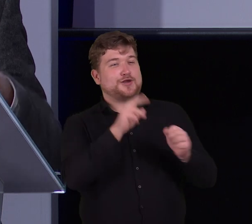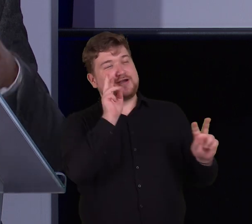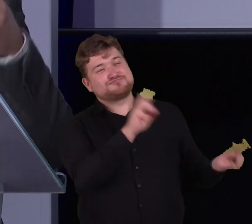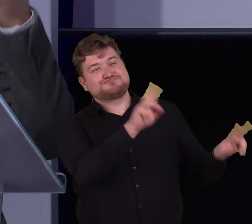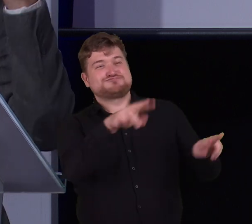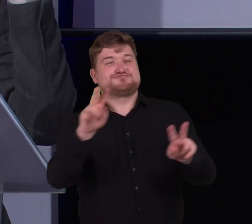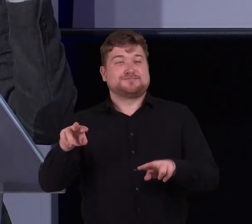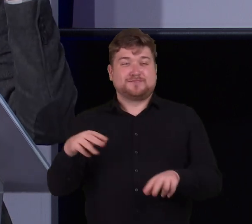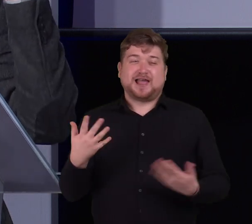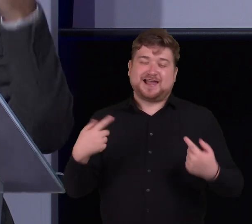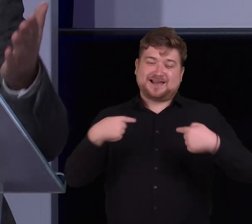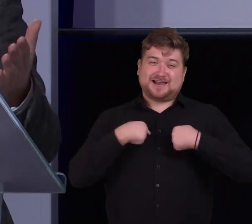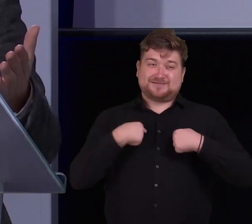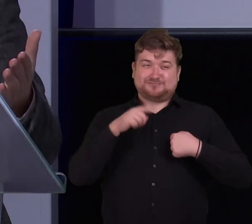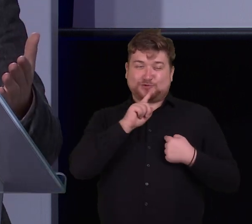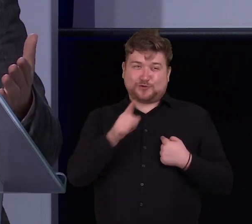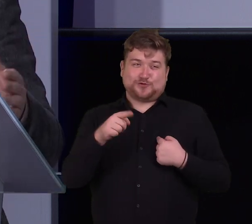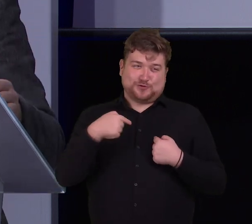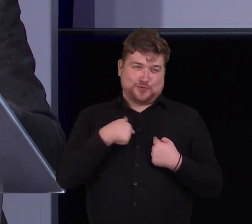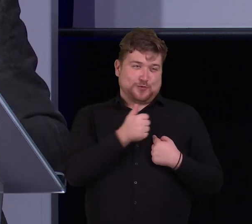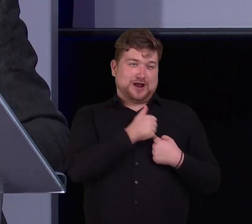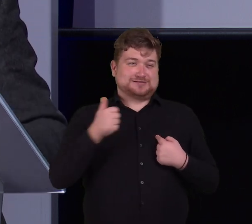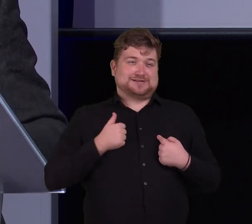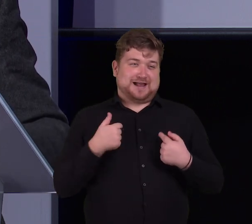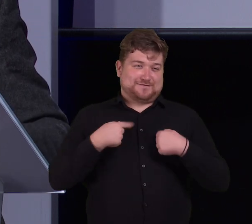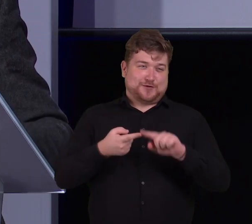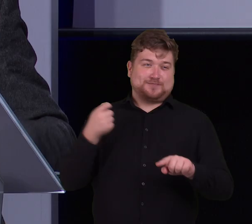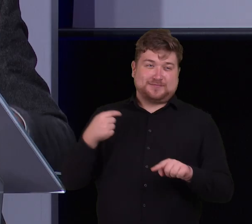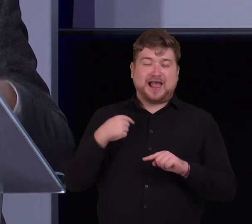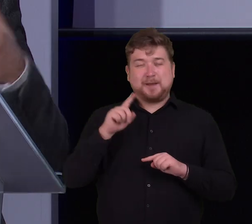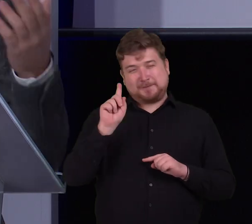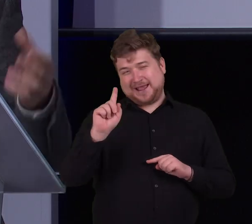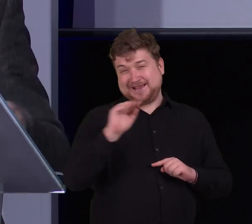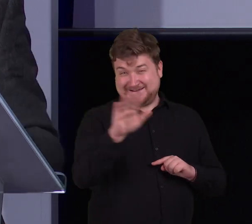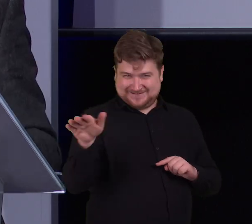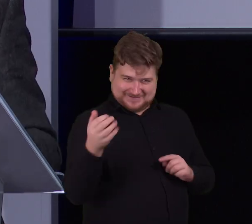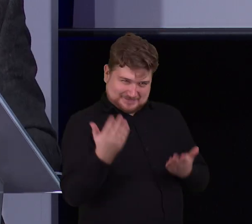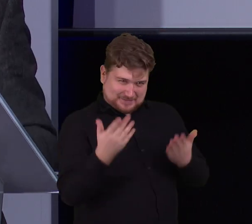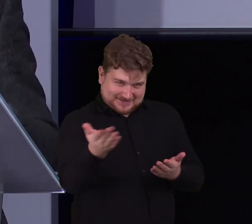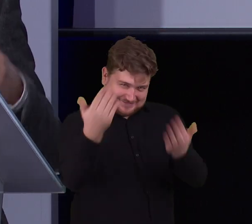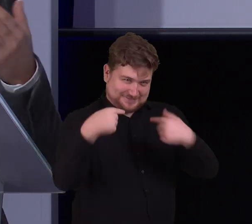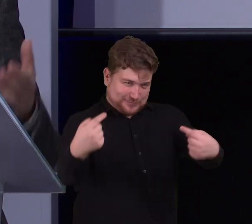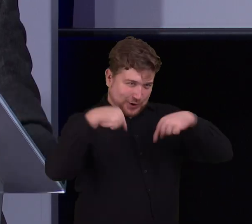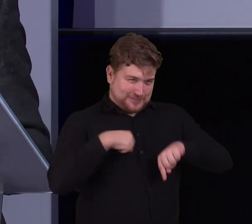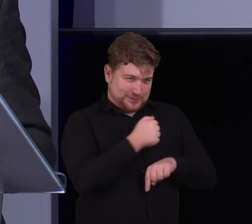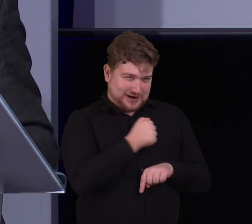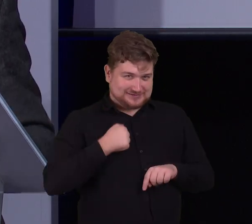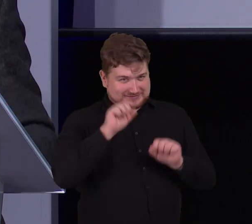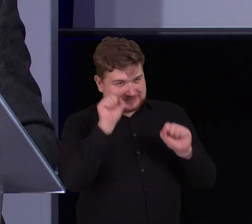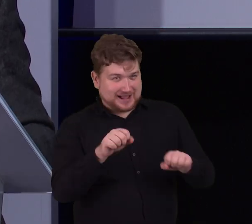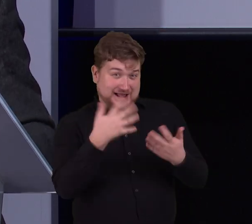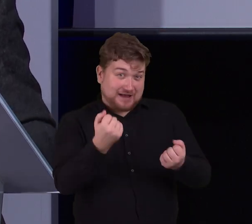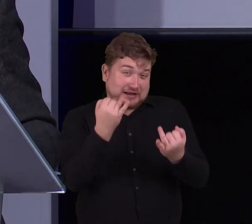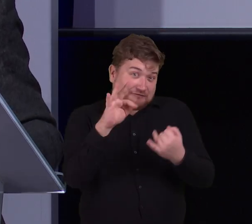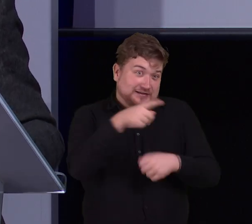the conference. But enjoy Kraków after afternoon, or maybe you stay till Saturday, and have safe